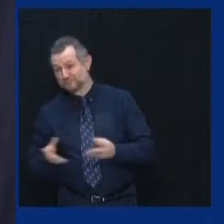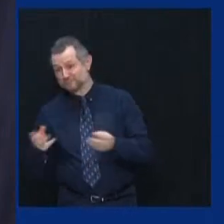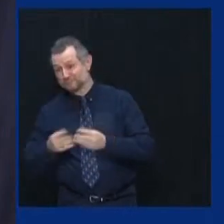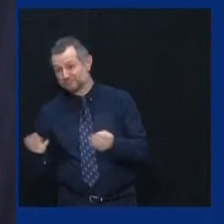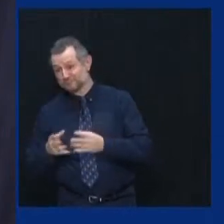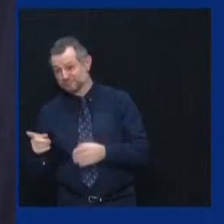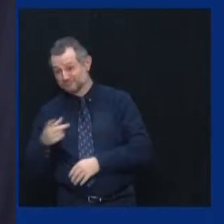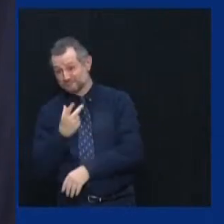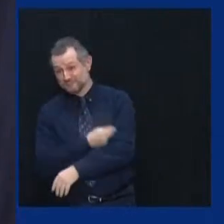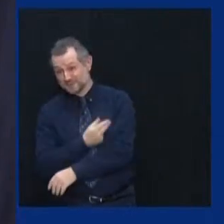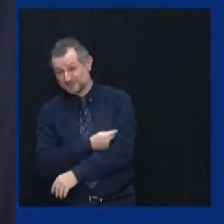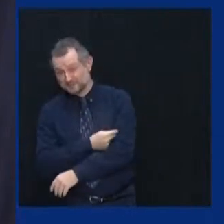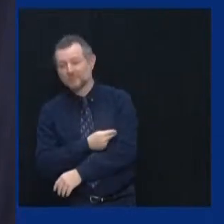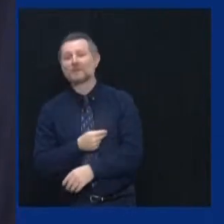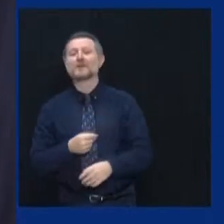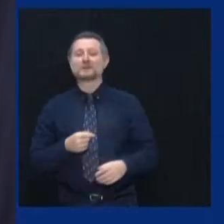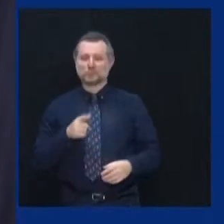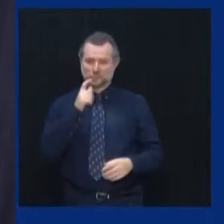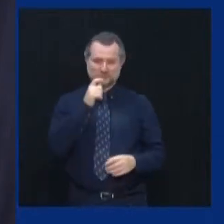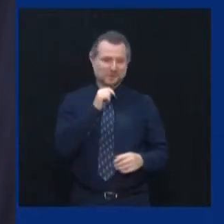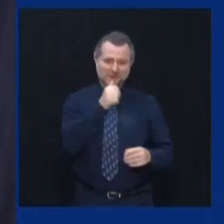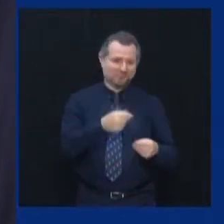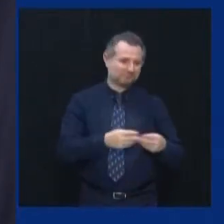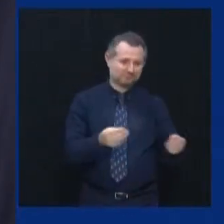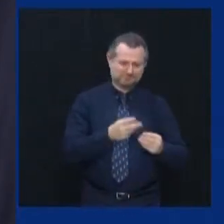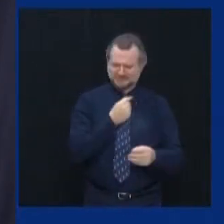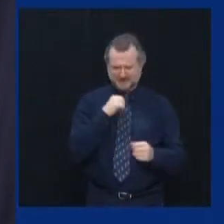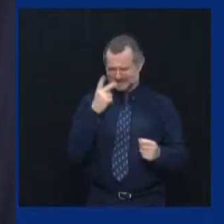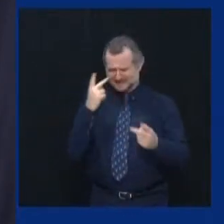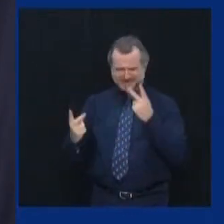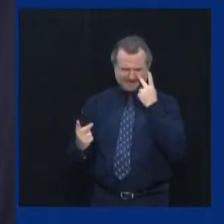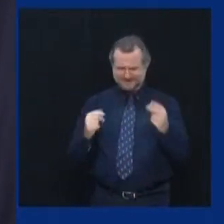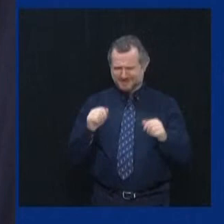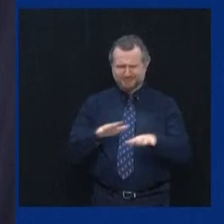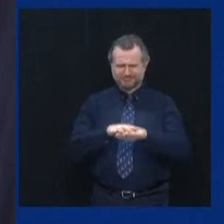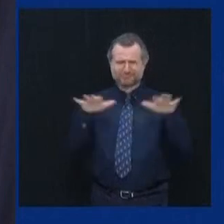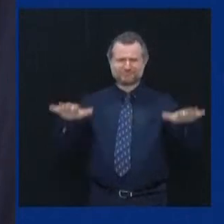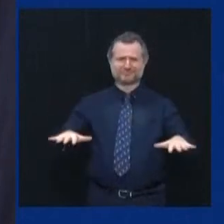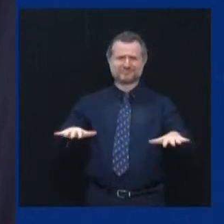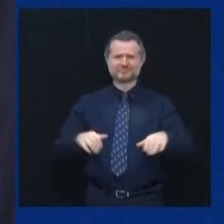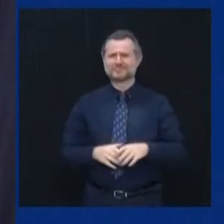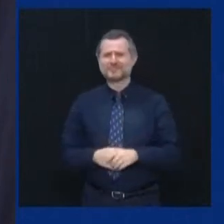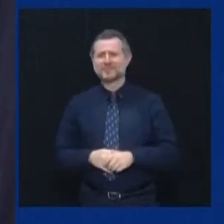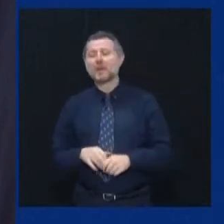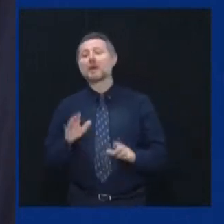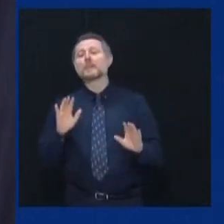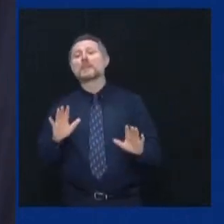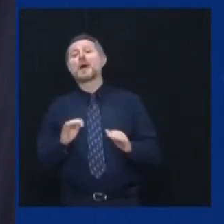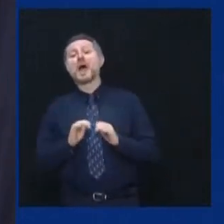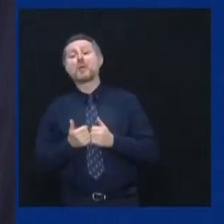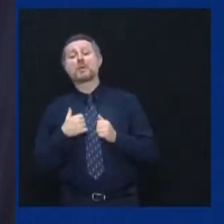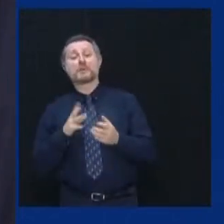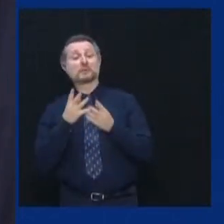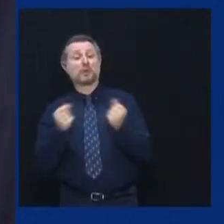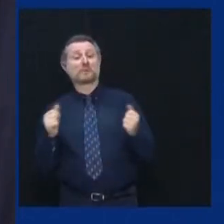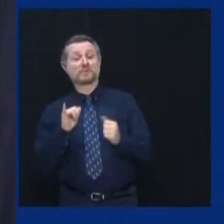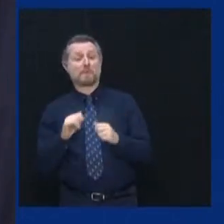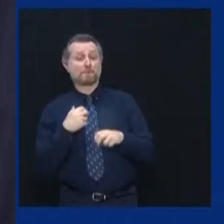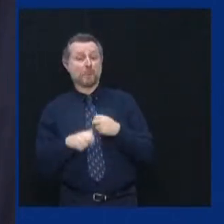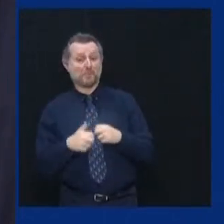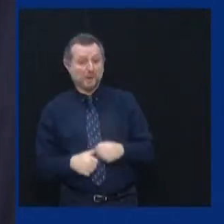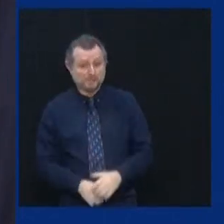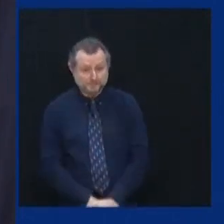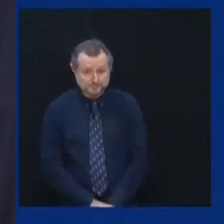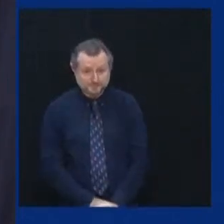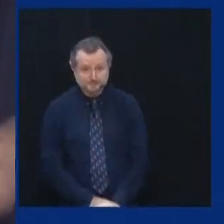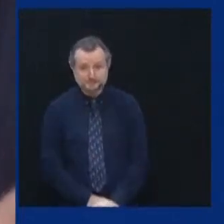that hospital did. The main way we're going to solve it is we're